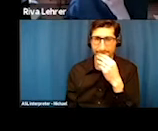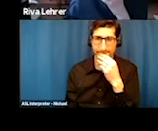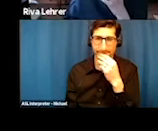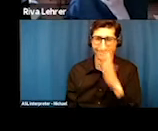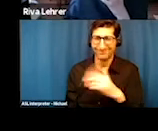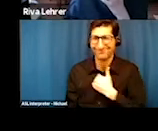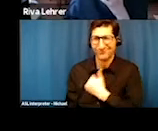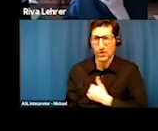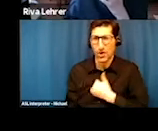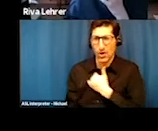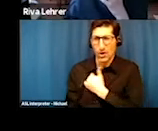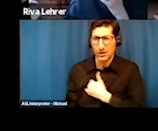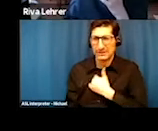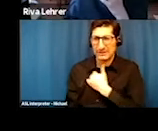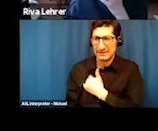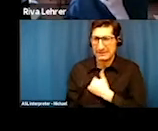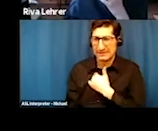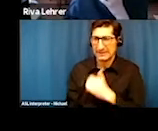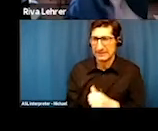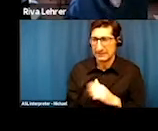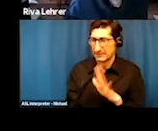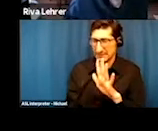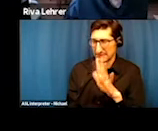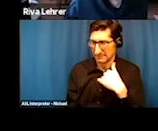Sorry. Uh, come back.